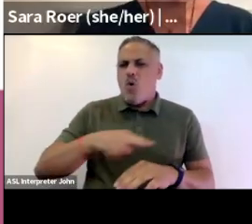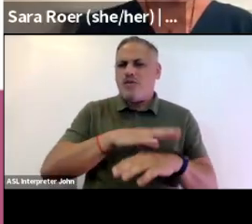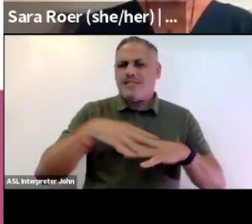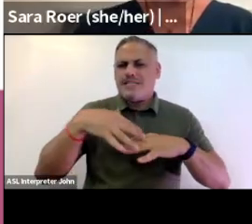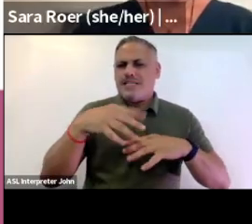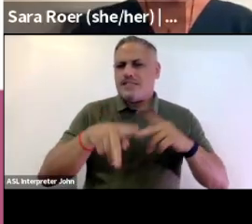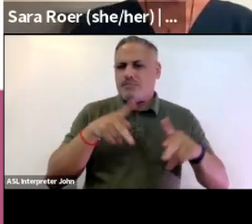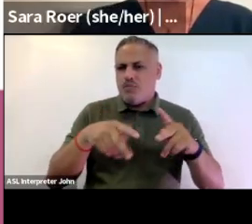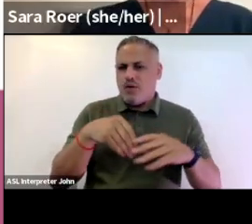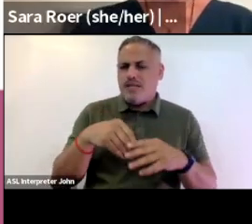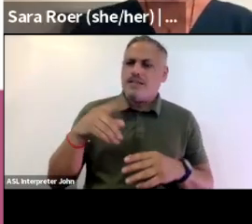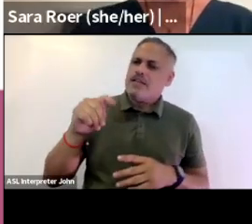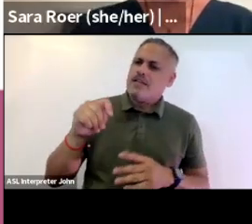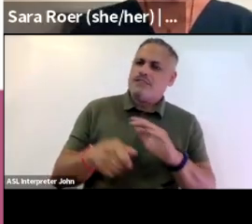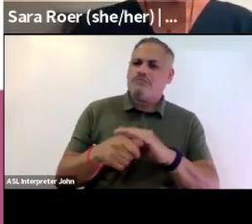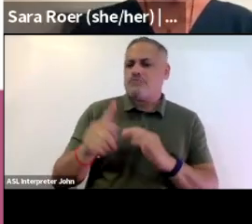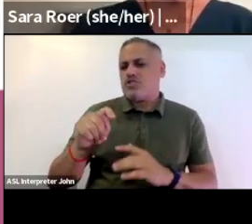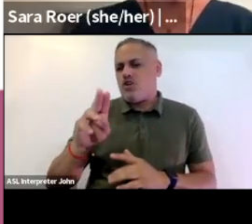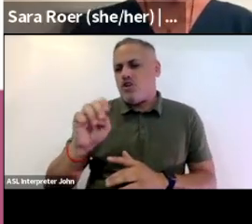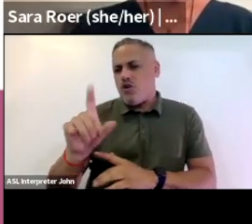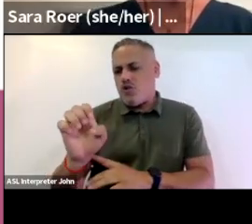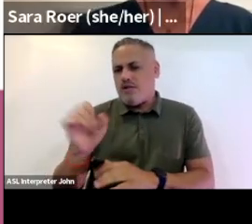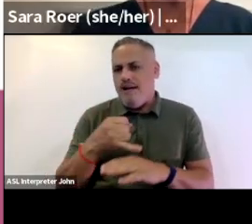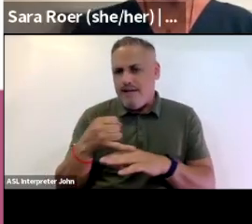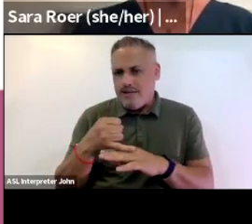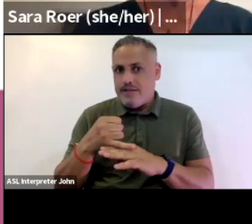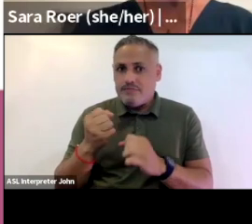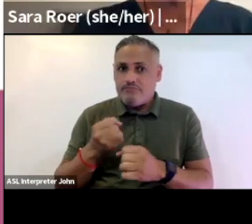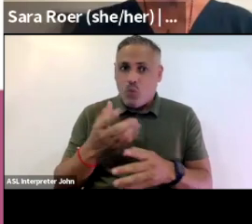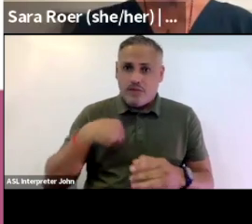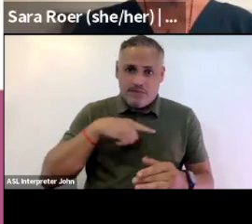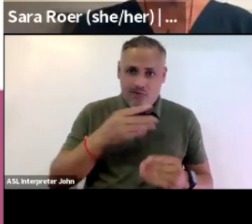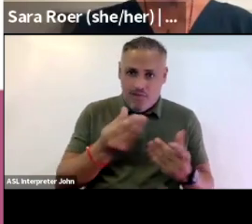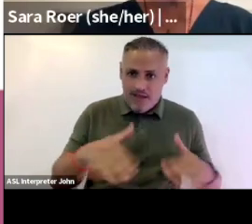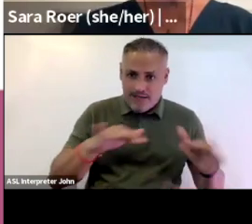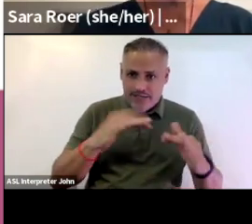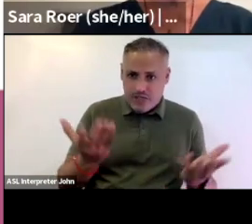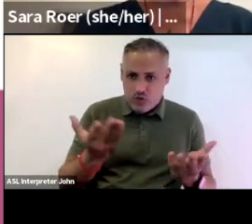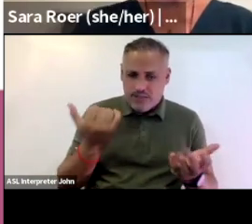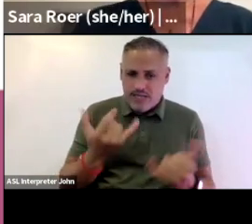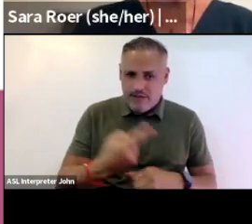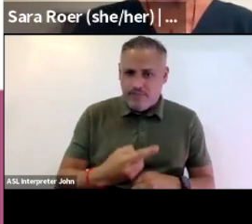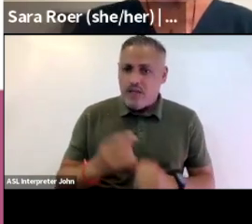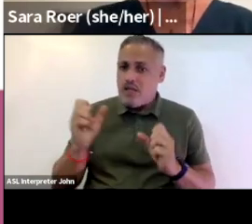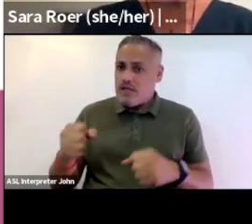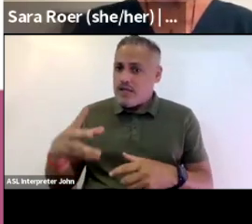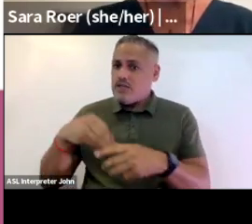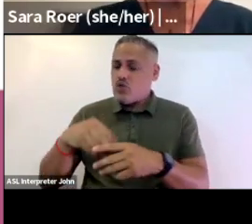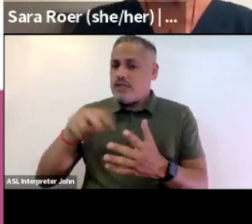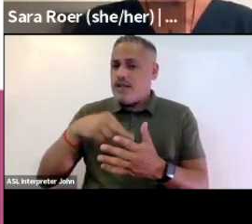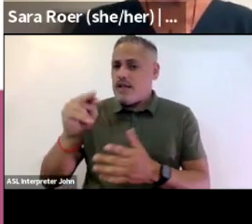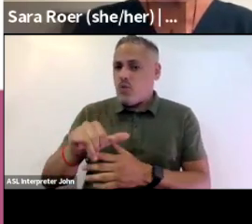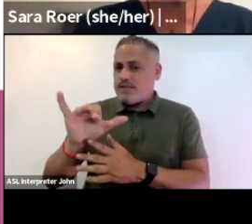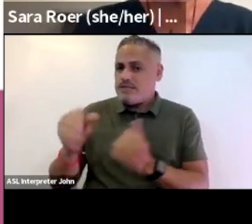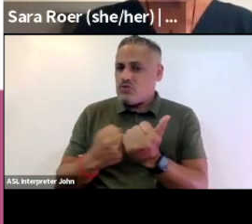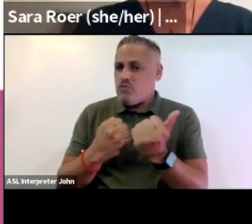on Turtle Island that have led to our livelihoods in New York City today. You could begin by joining Dance.NYC in